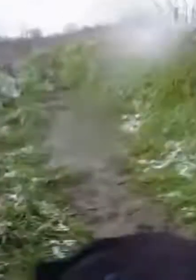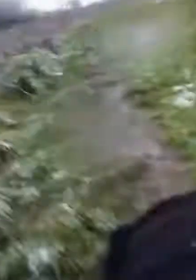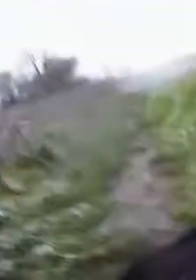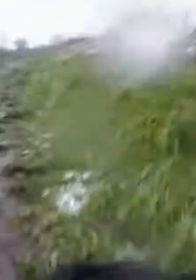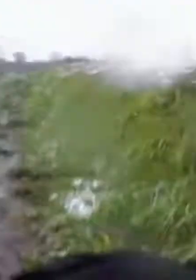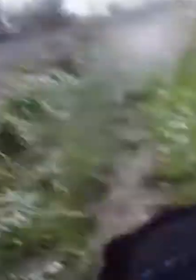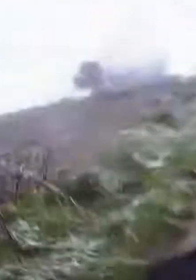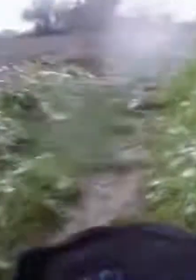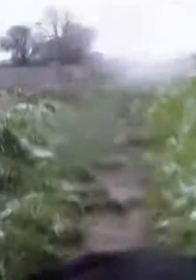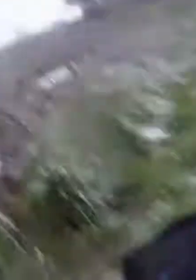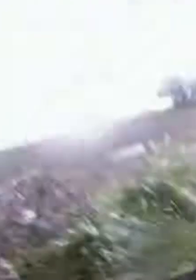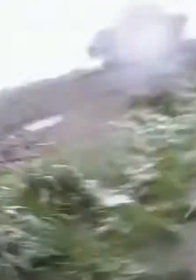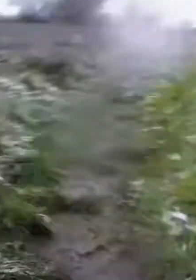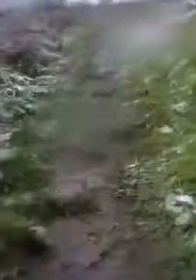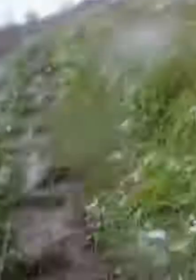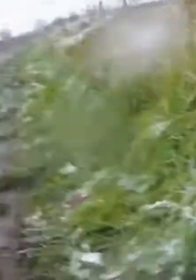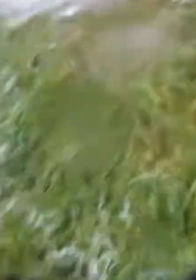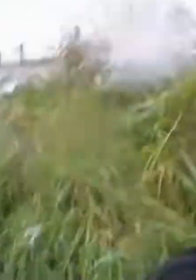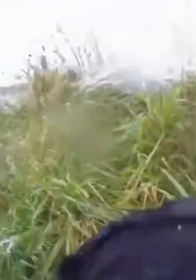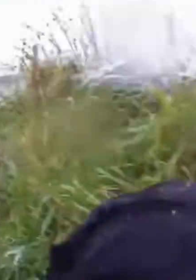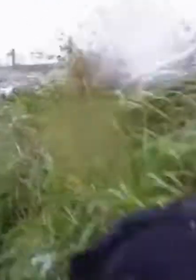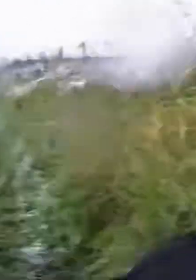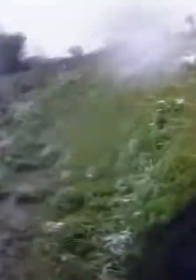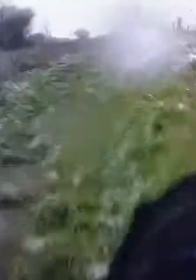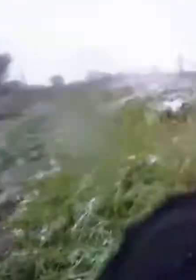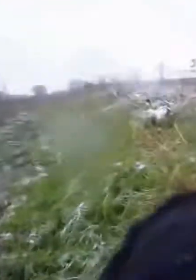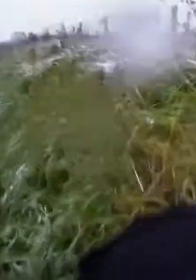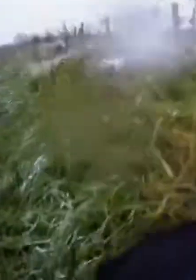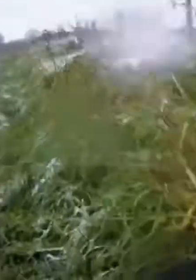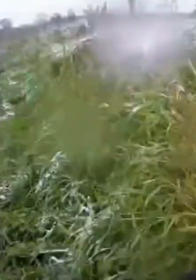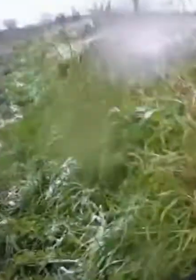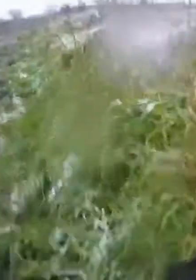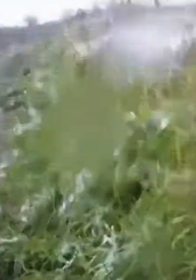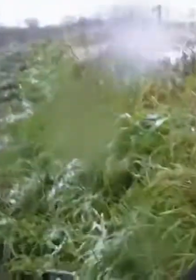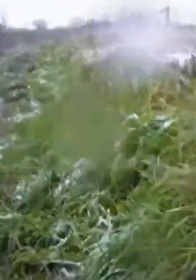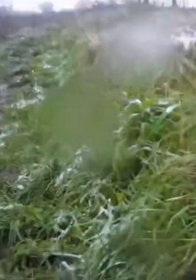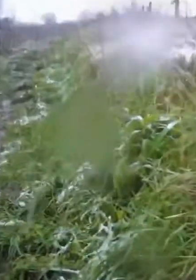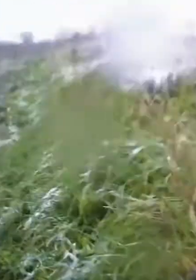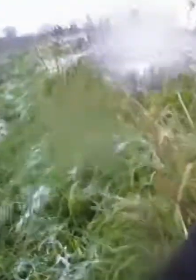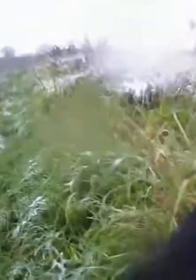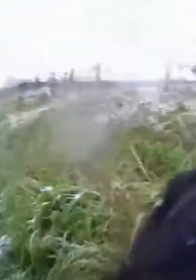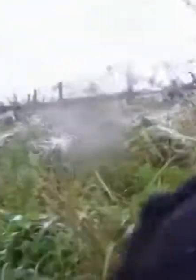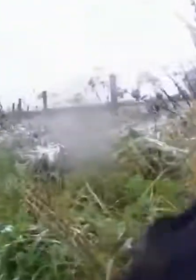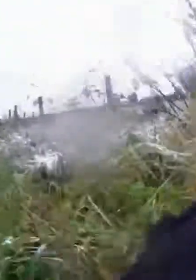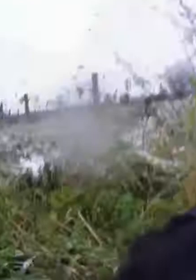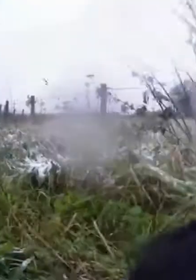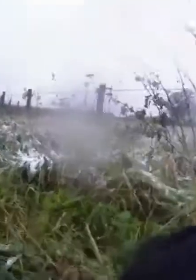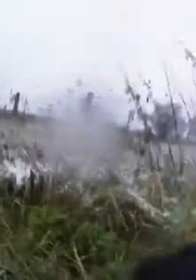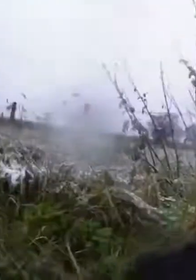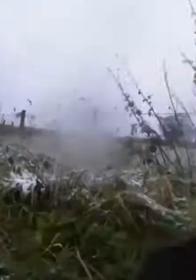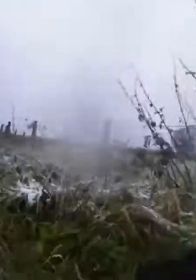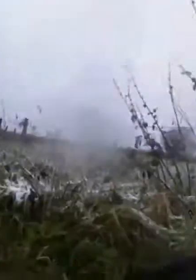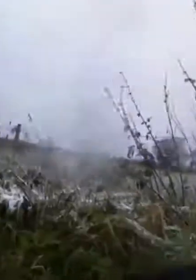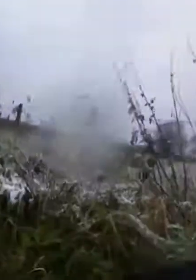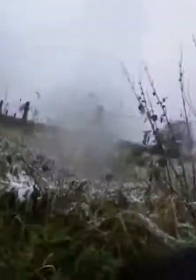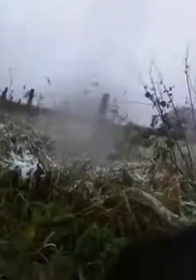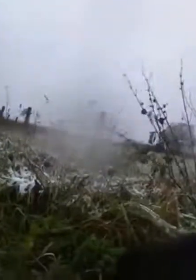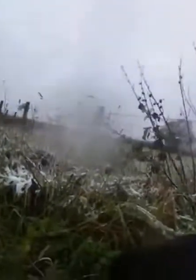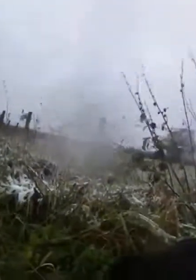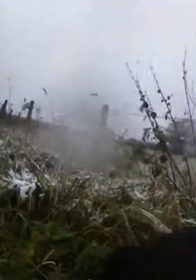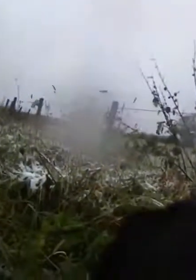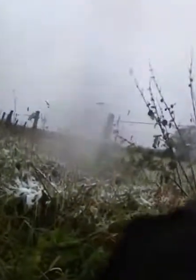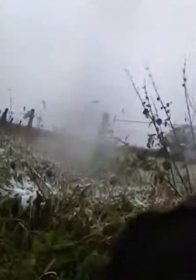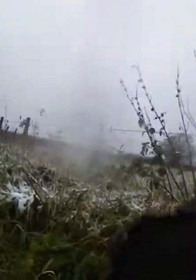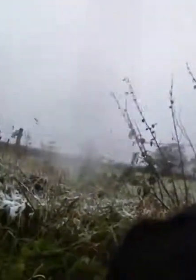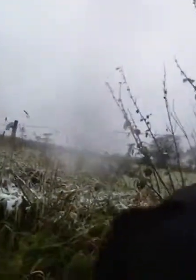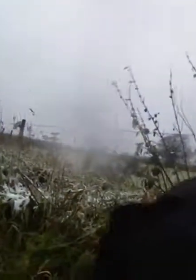So here we go up the side of the field, and the farmer's been at work there. As we can see, the field looks well turned over. Let's